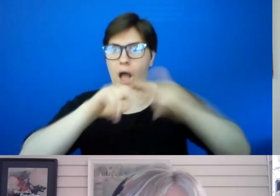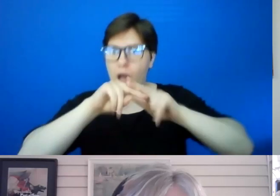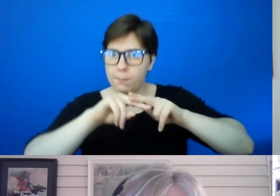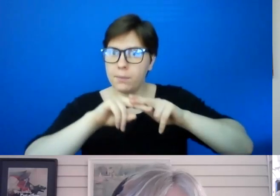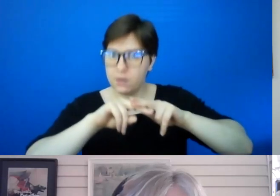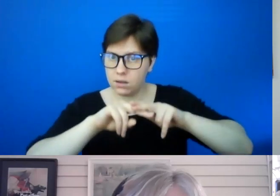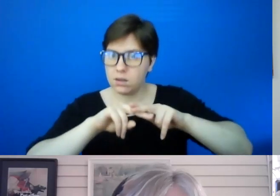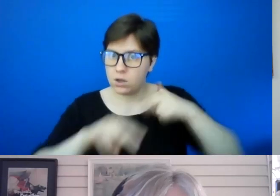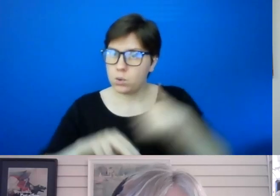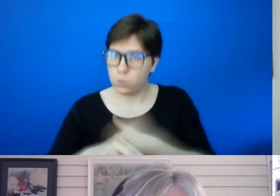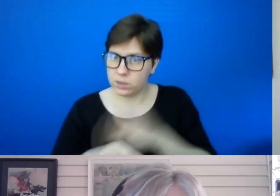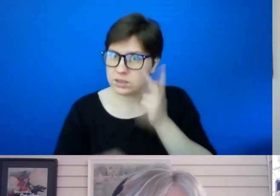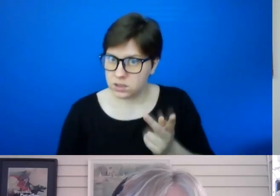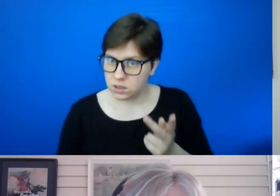And